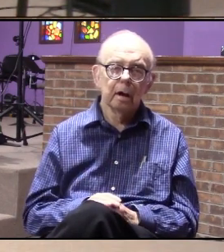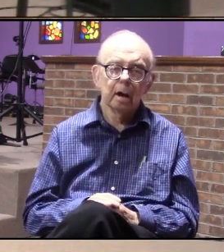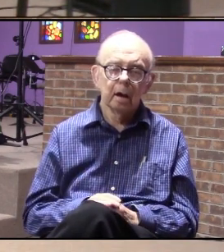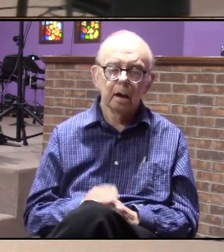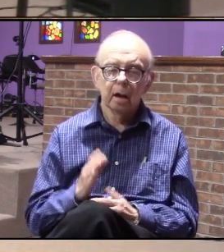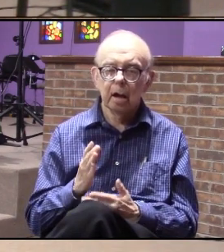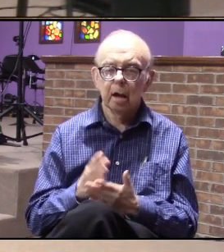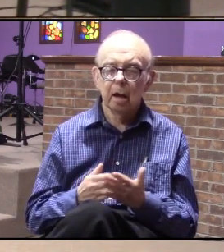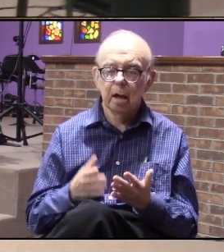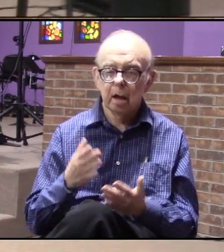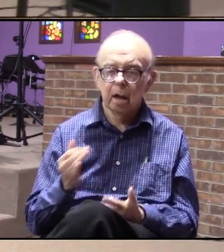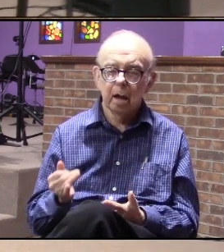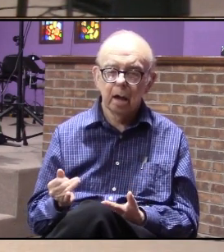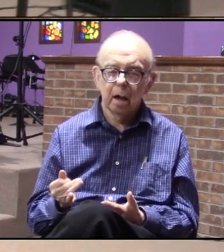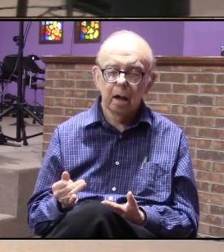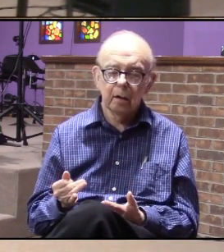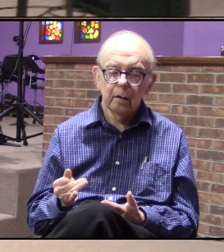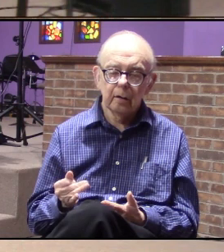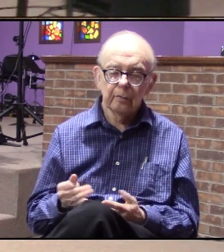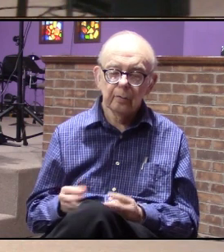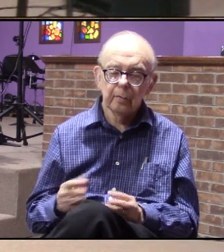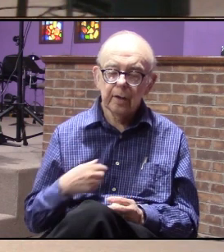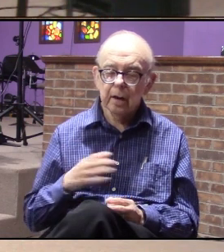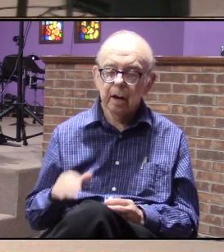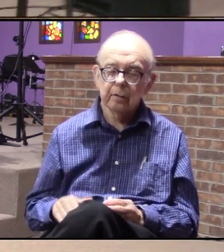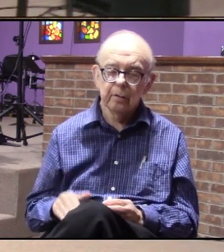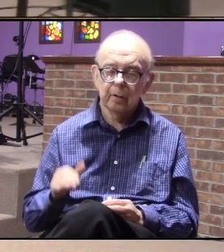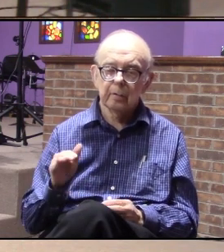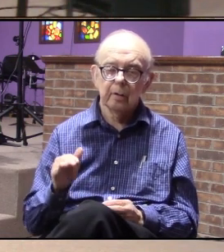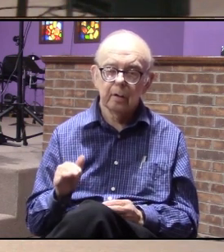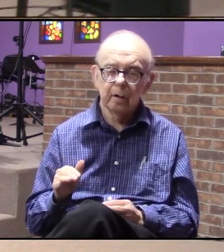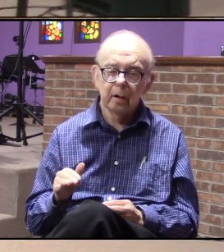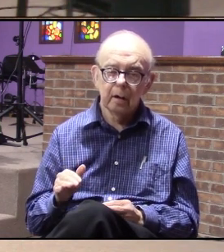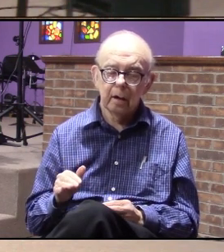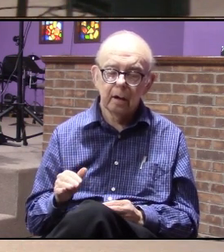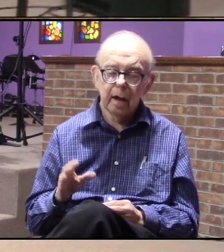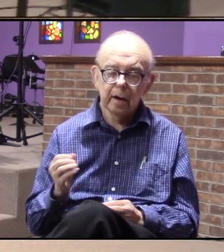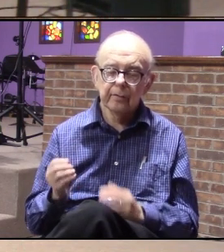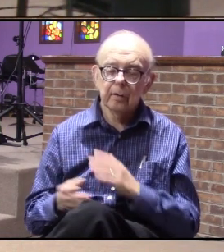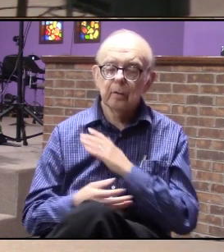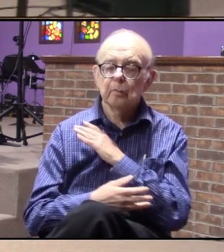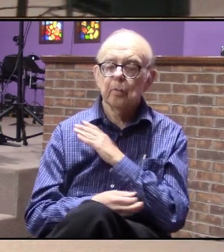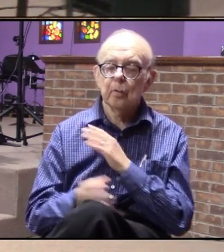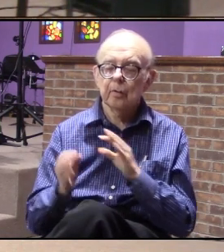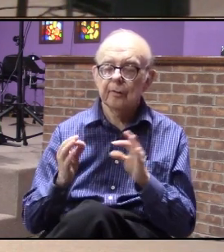Part of it was because of where I grew up, out of a poor family.